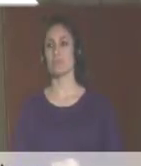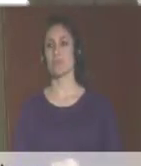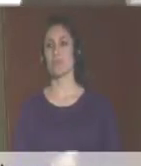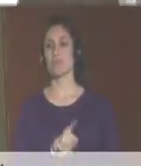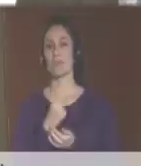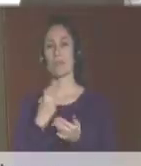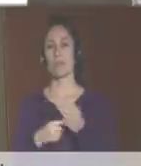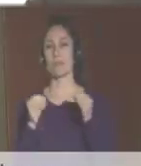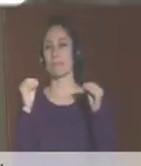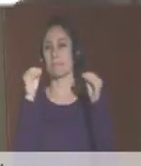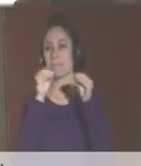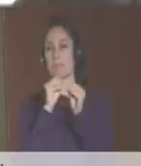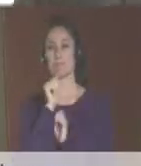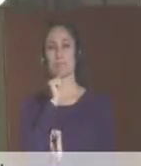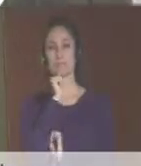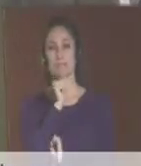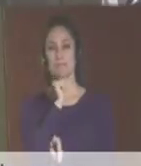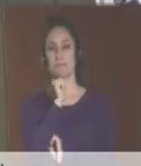that